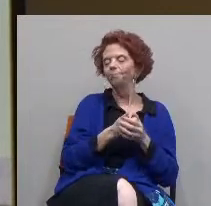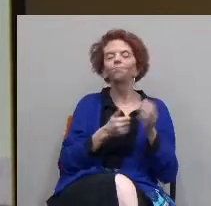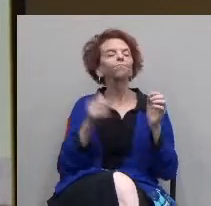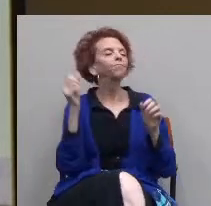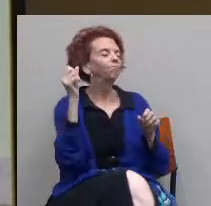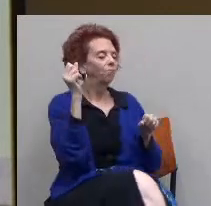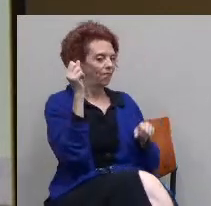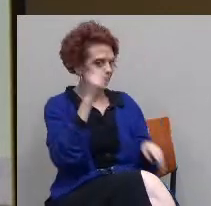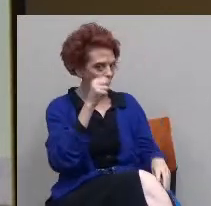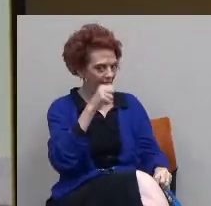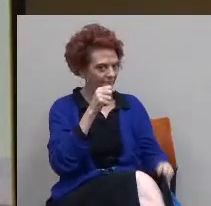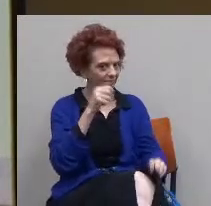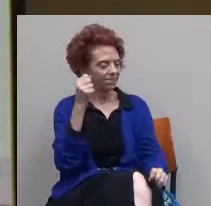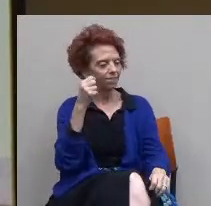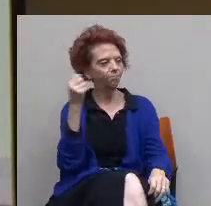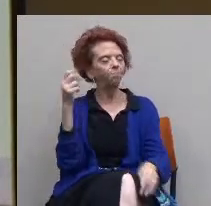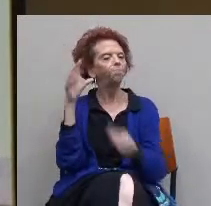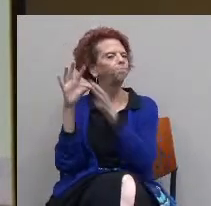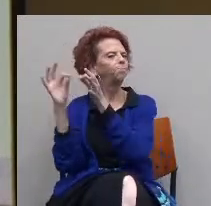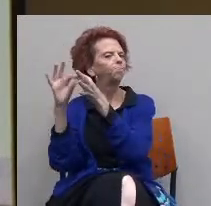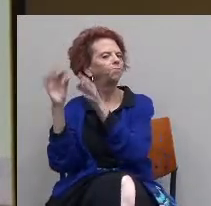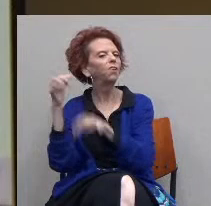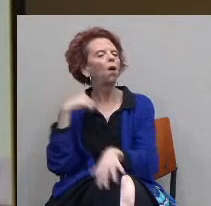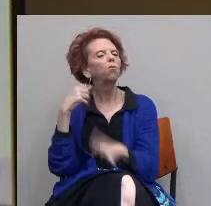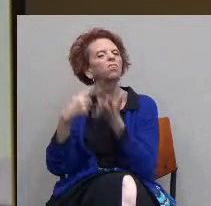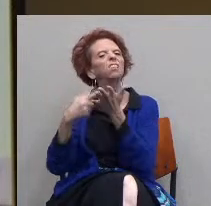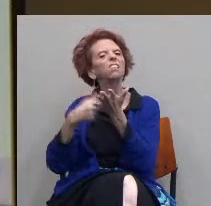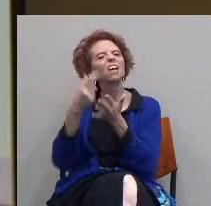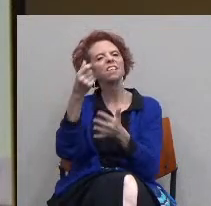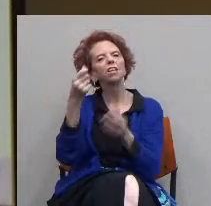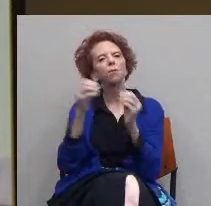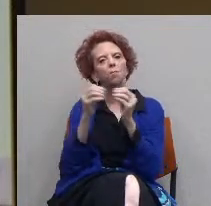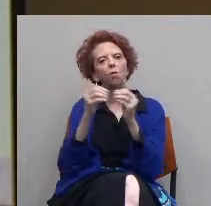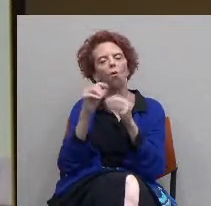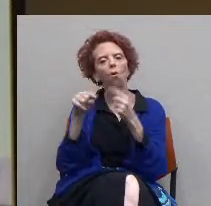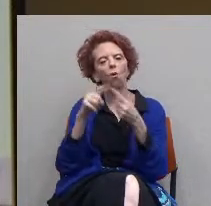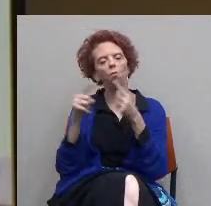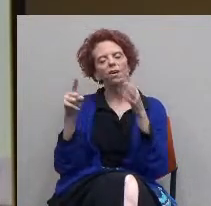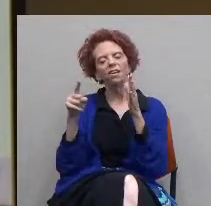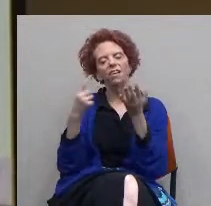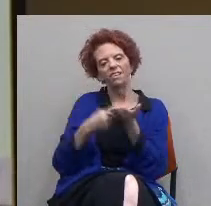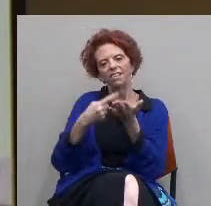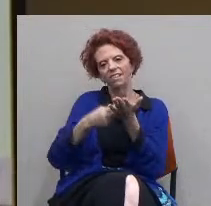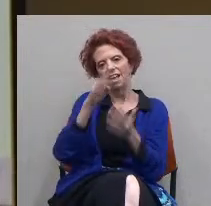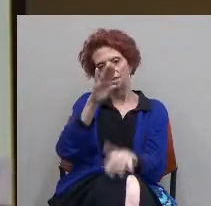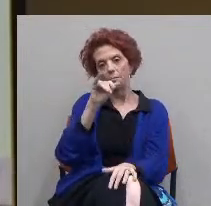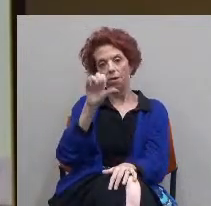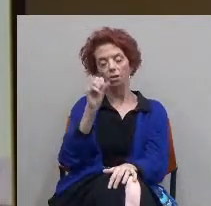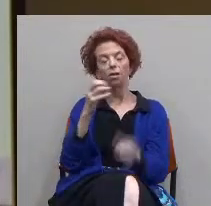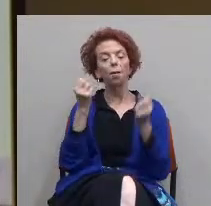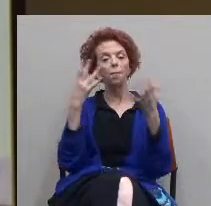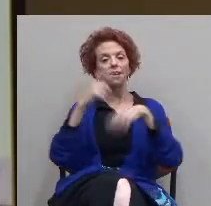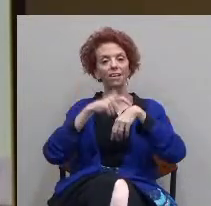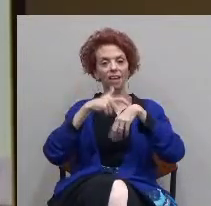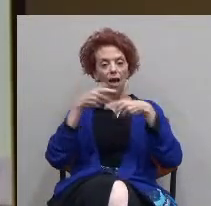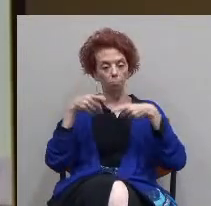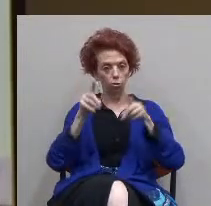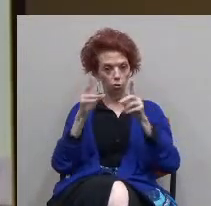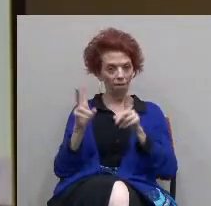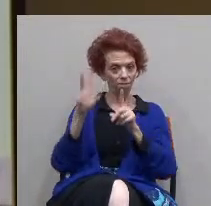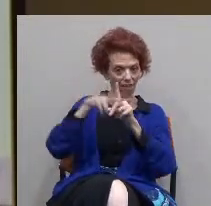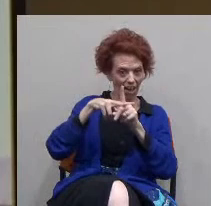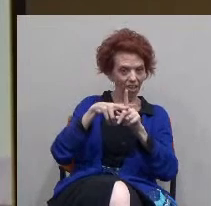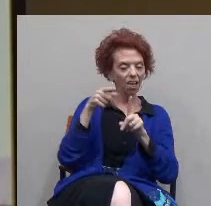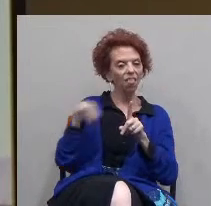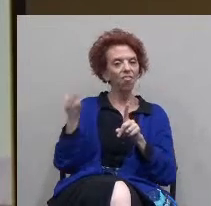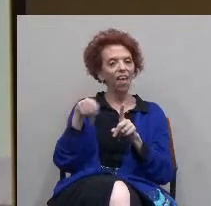Yeah, so another thing that I'll share, and we'll discuss this a little bit when we go over the bills, is that a lot of times during filing,